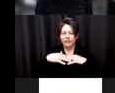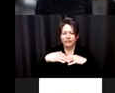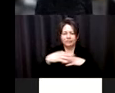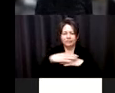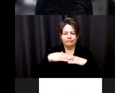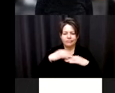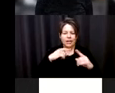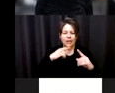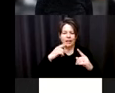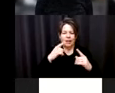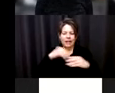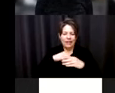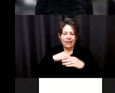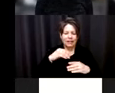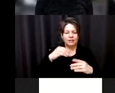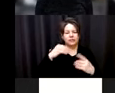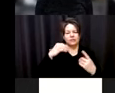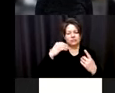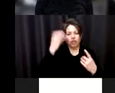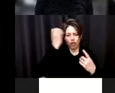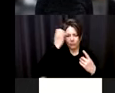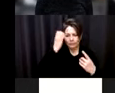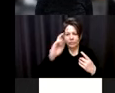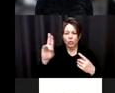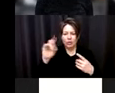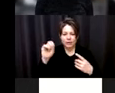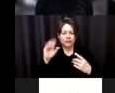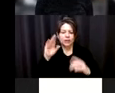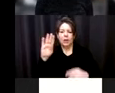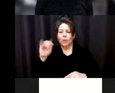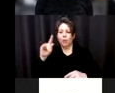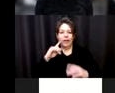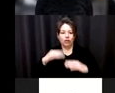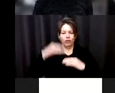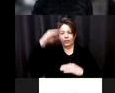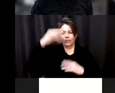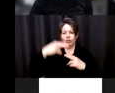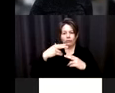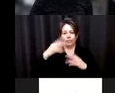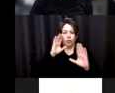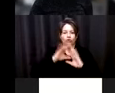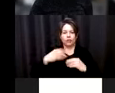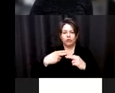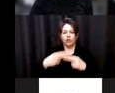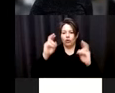US and Europe. I created botanical portraits mile high, which you see here,